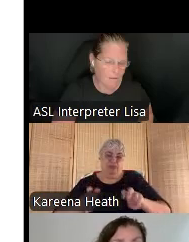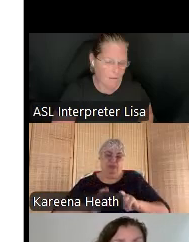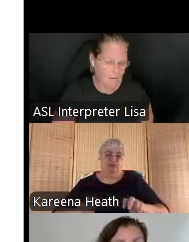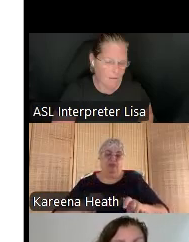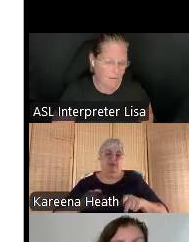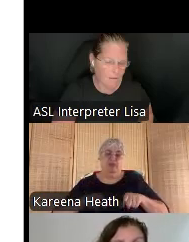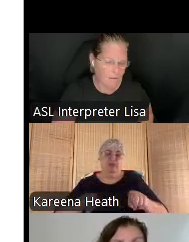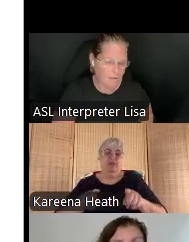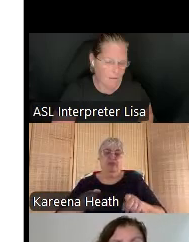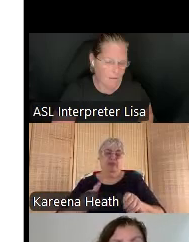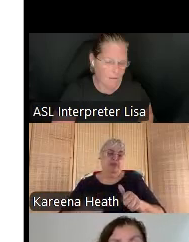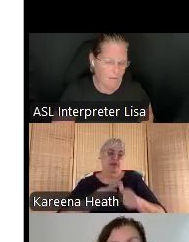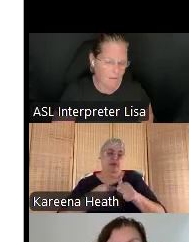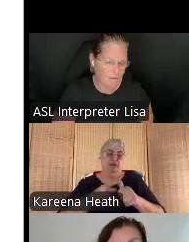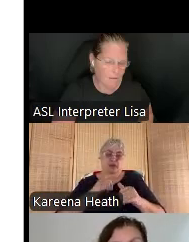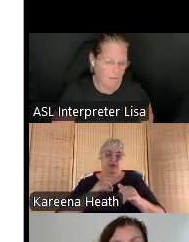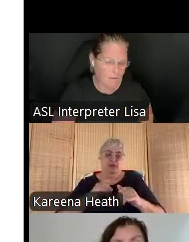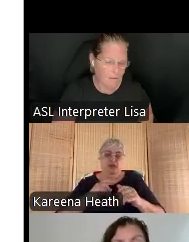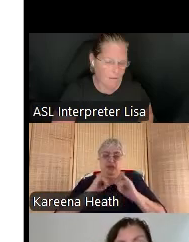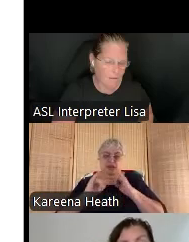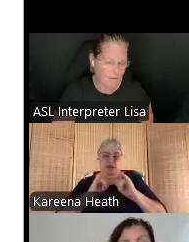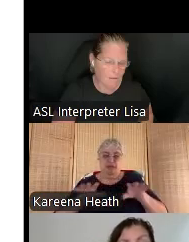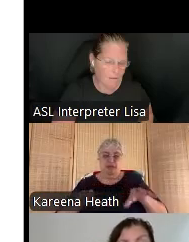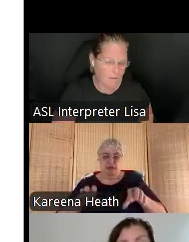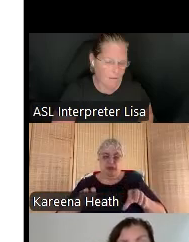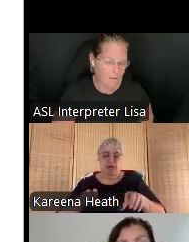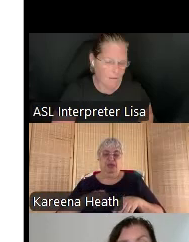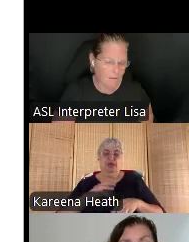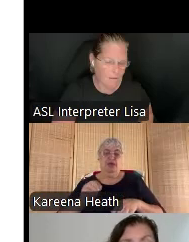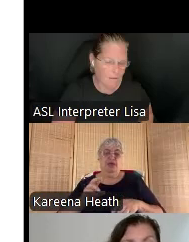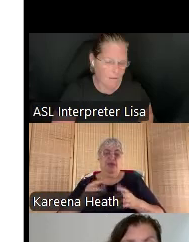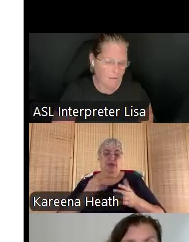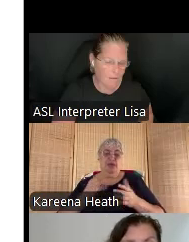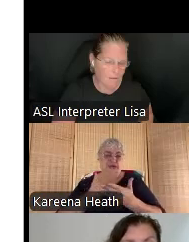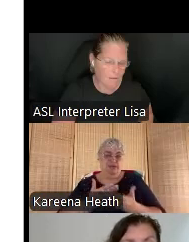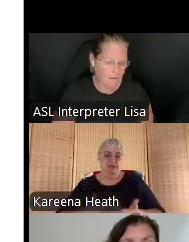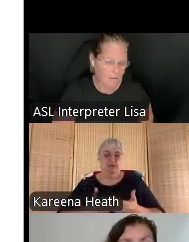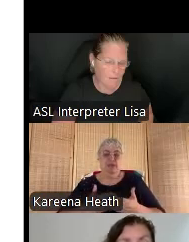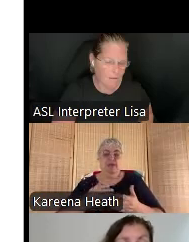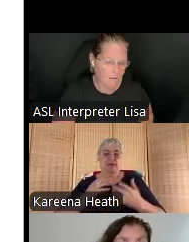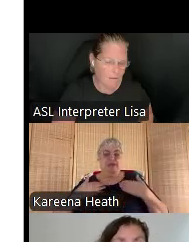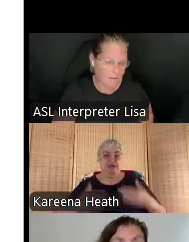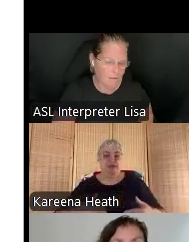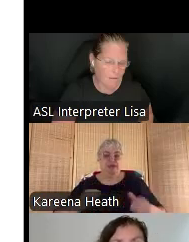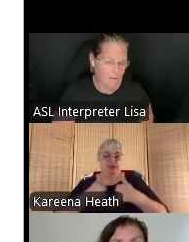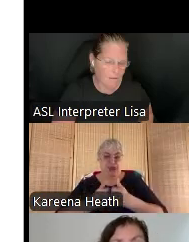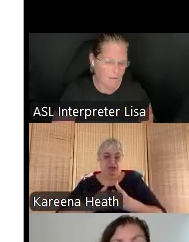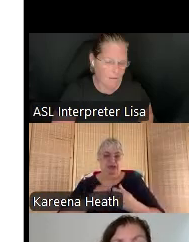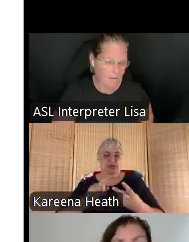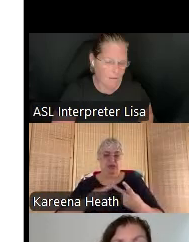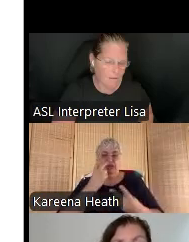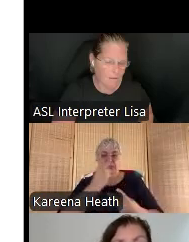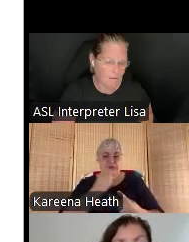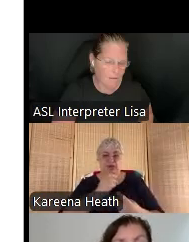during the initial interview. Is there paralysis or evidence of physical challenges? Are there speech and